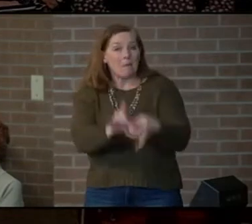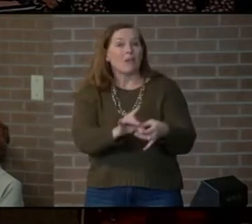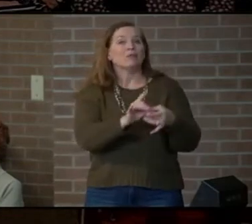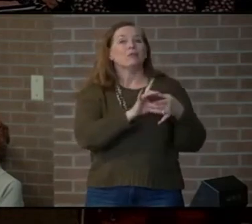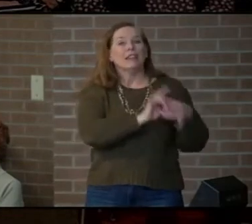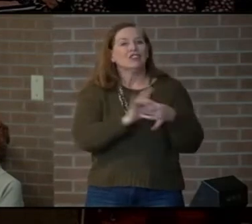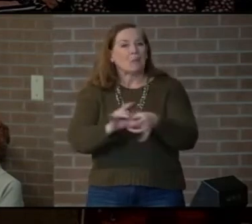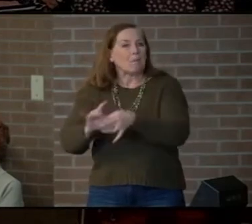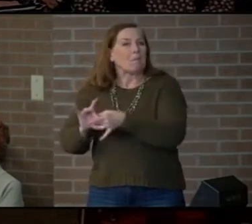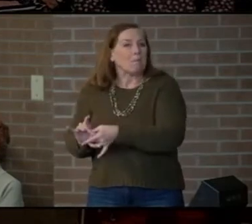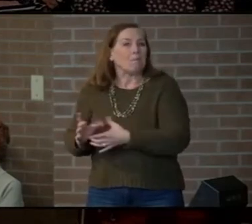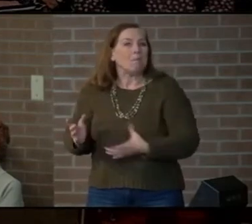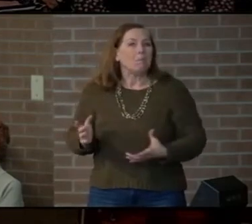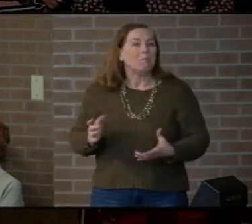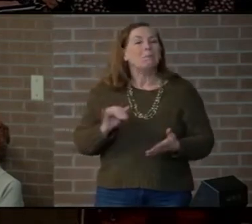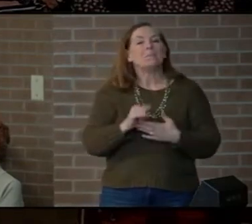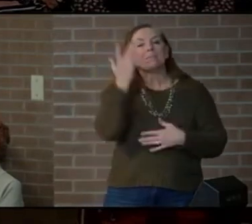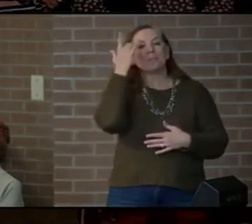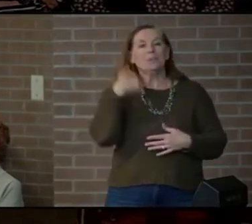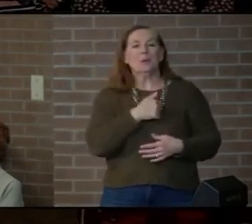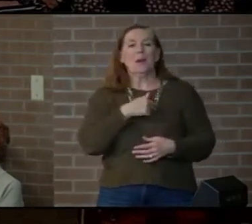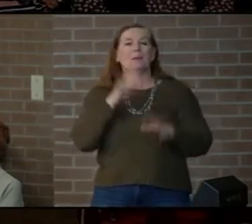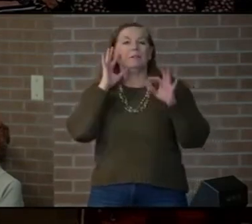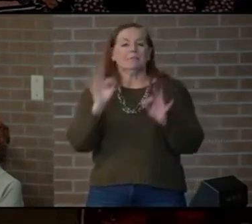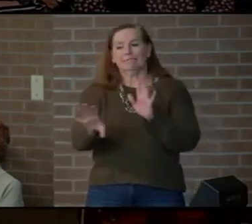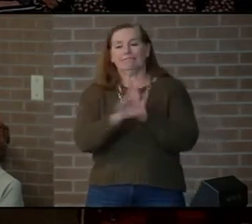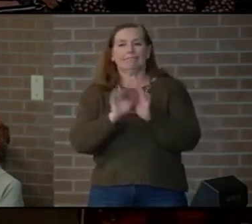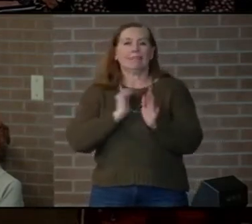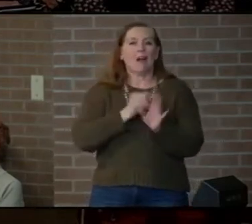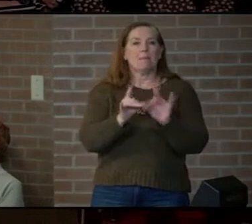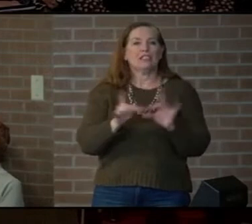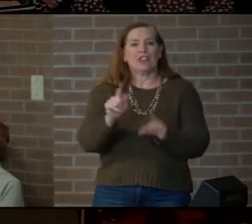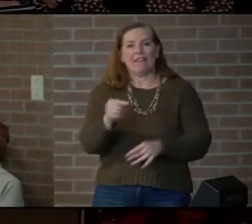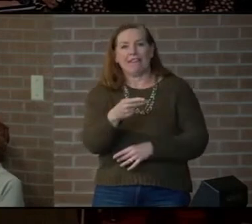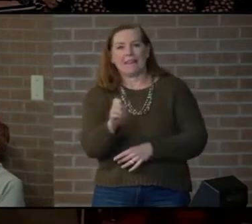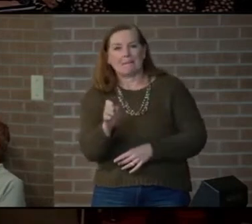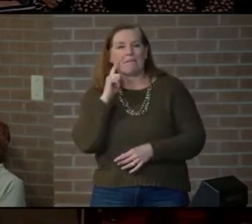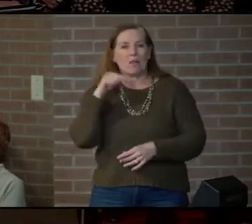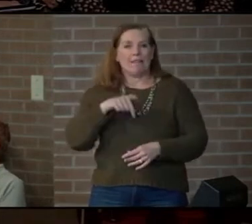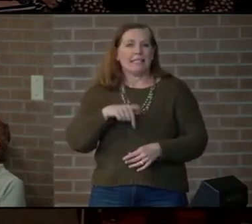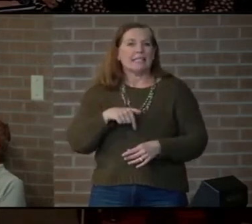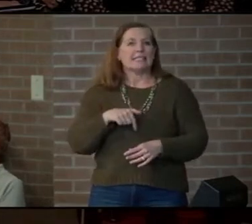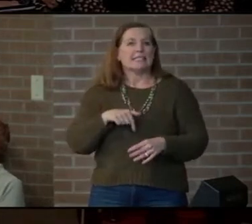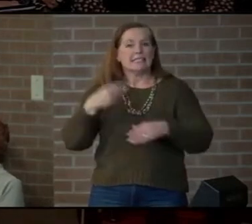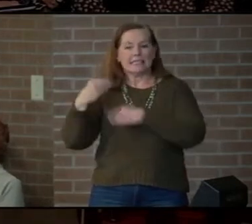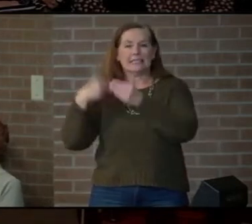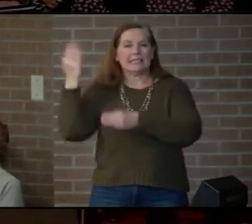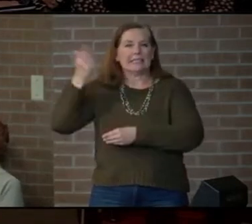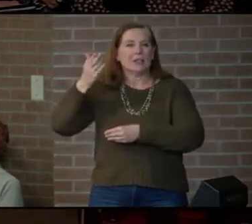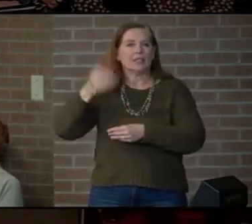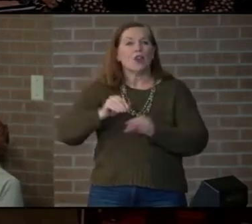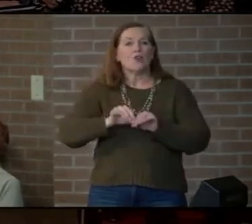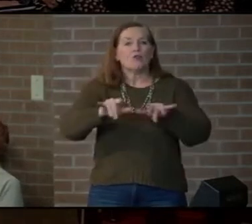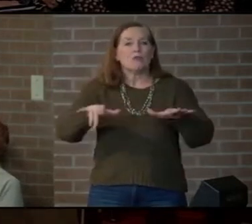relationships. And that's why we chose our message theme that we've been doing for this series, Ripple Effect. Because we